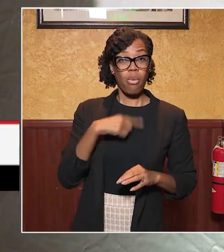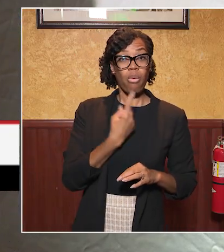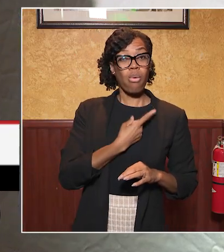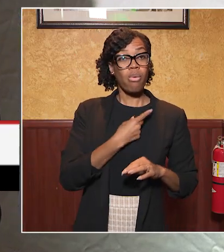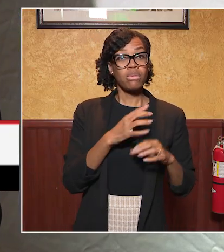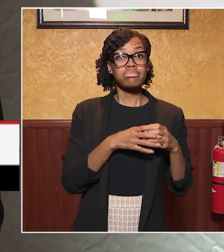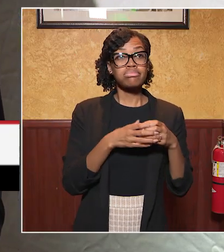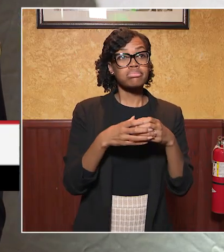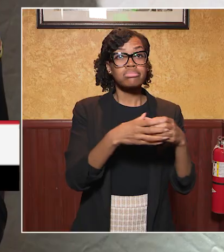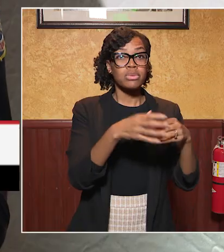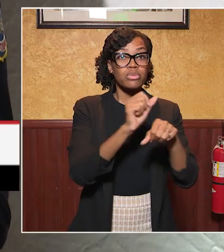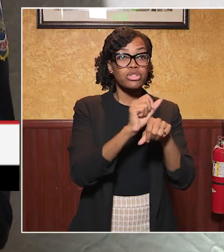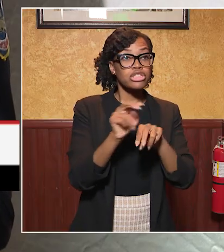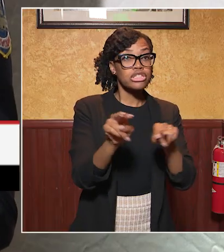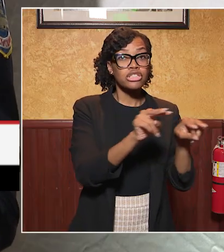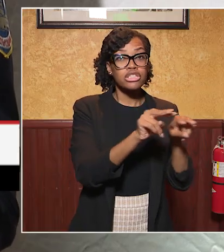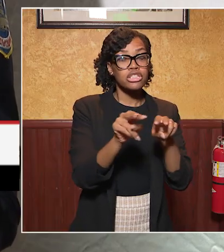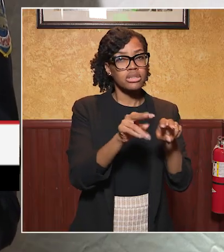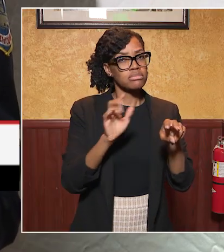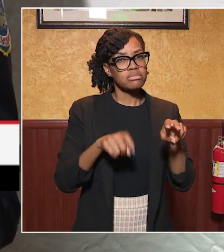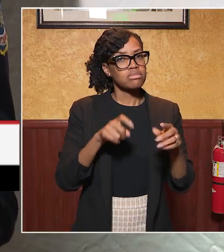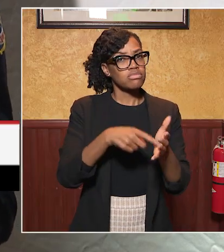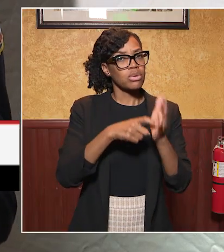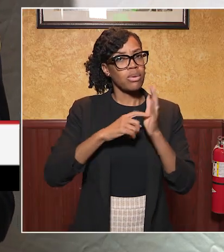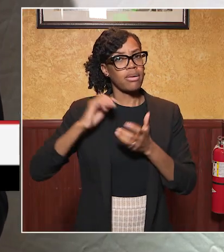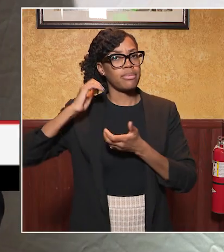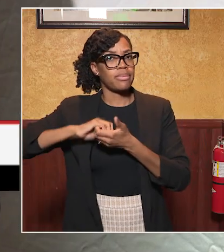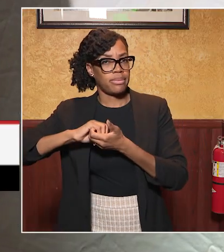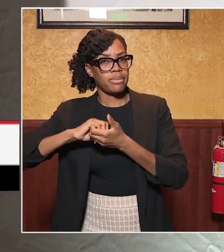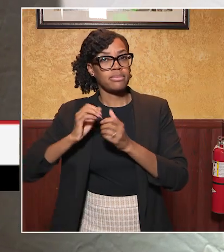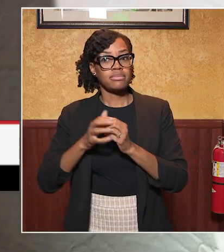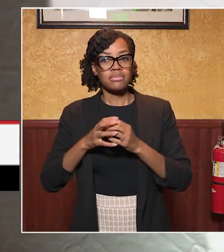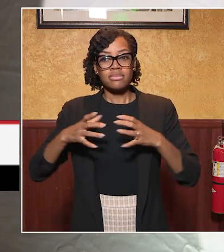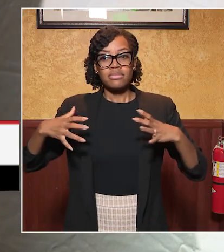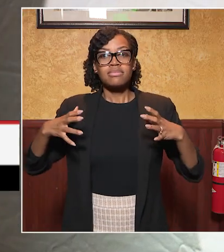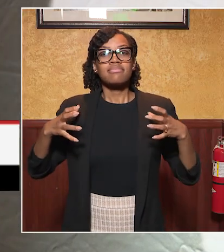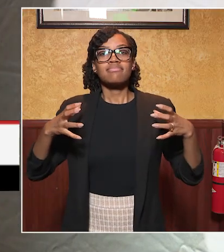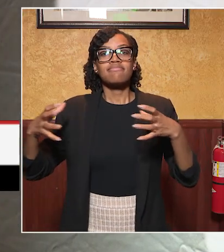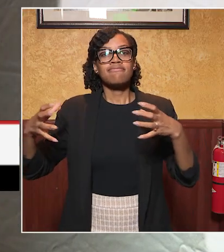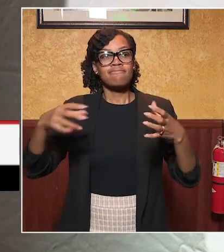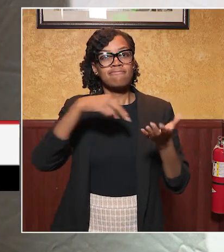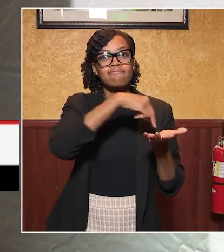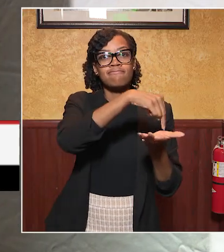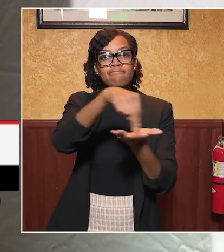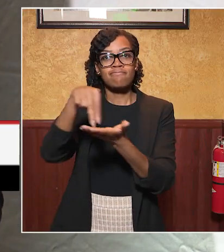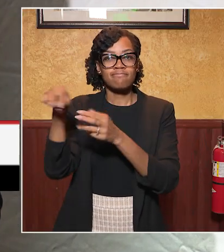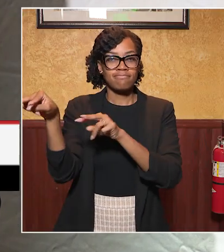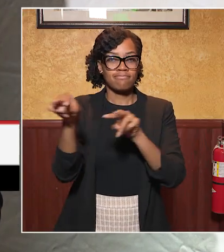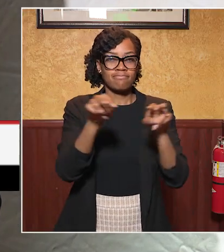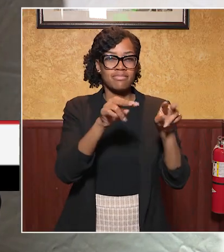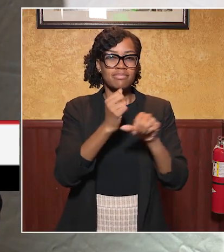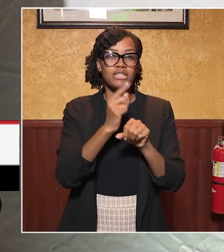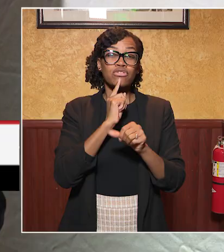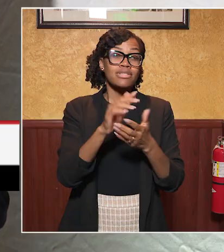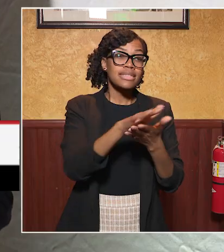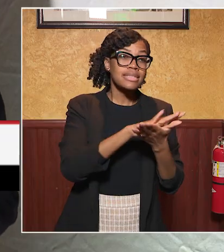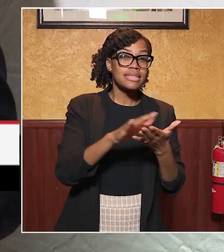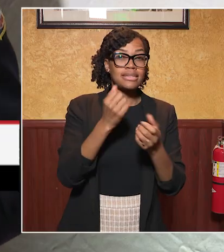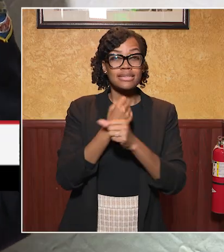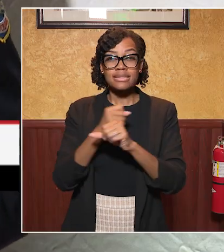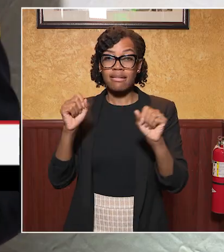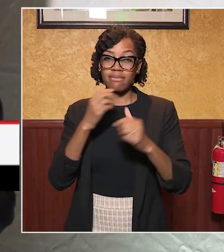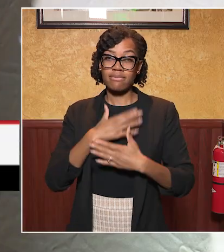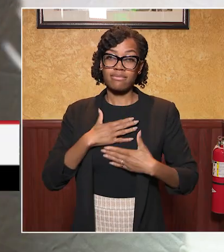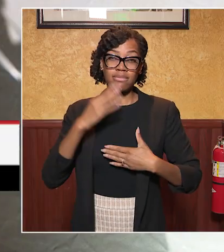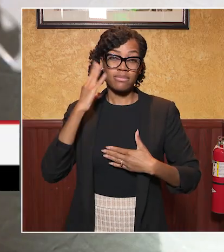keep our cities safe. It is key to ensuring that we maintain a clean, safe, and enjoyable experience for all. And this